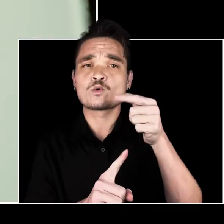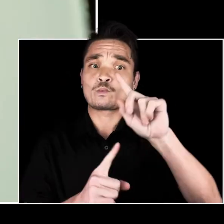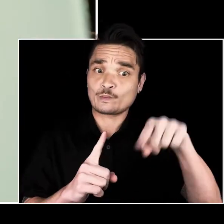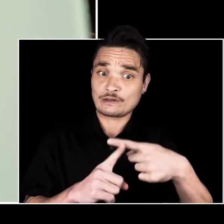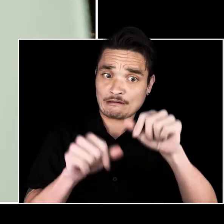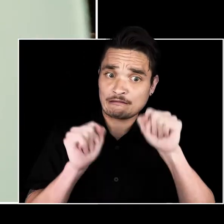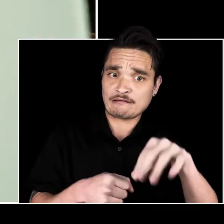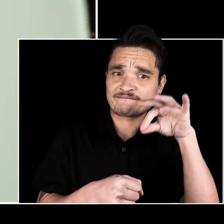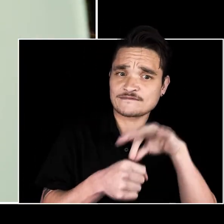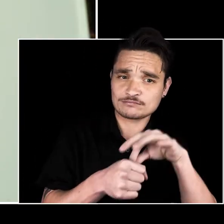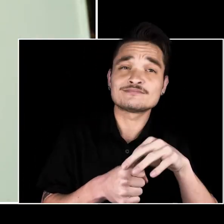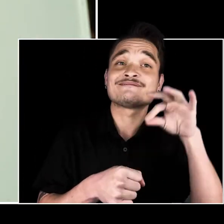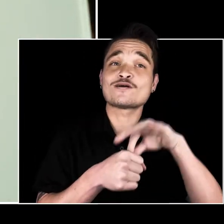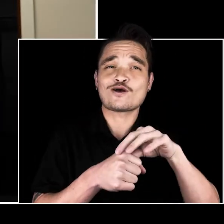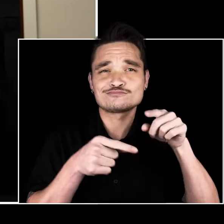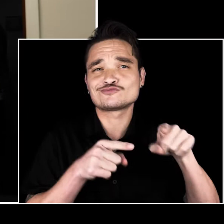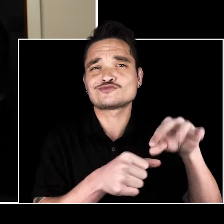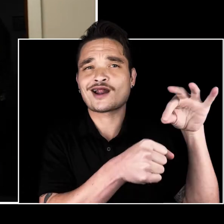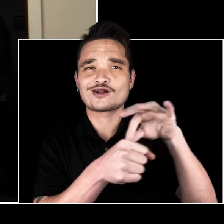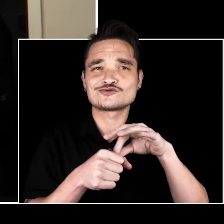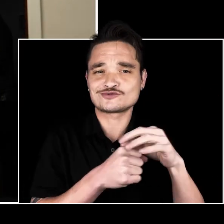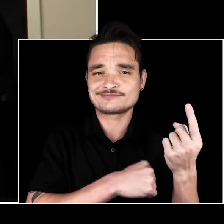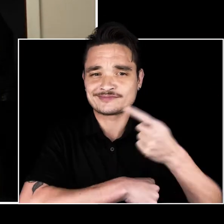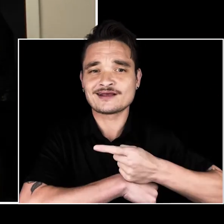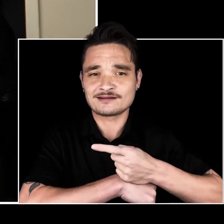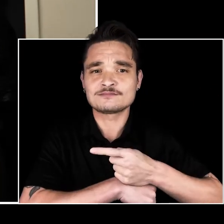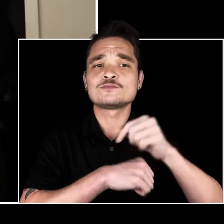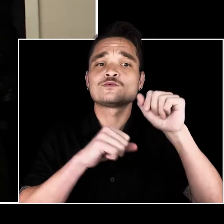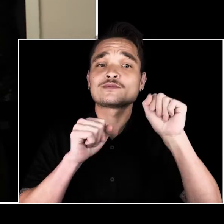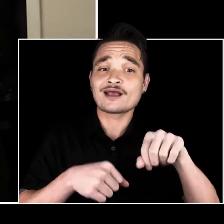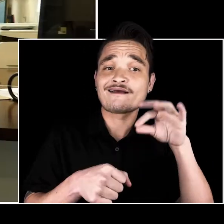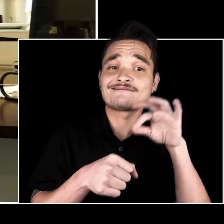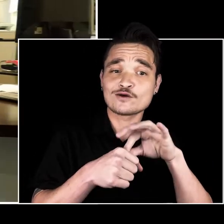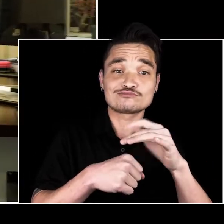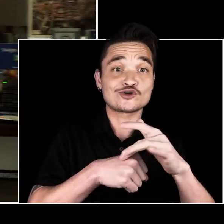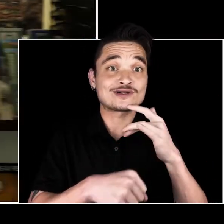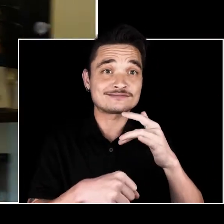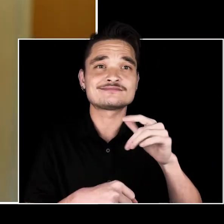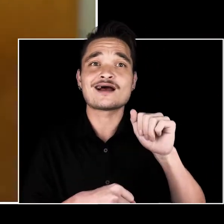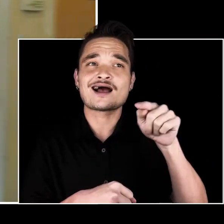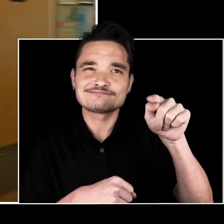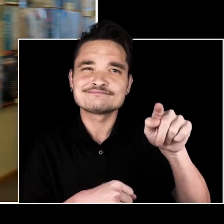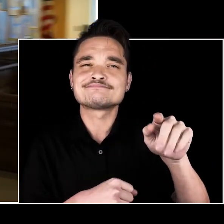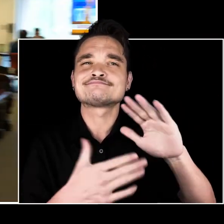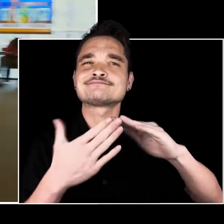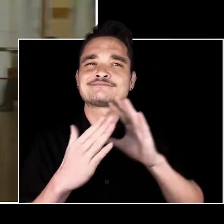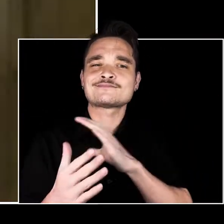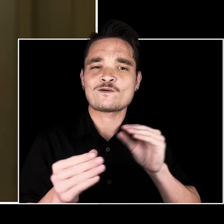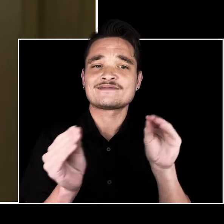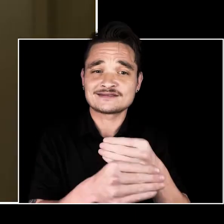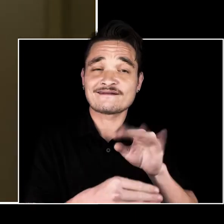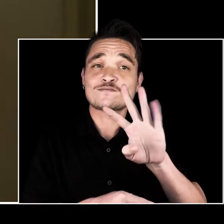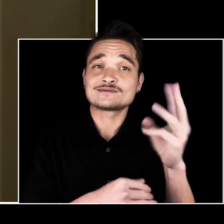conscience. When can you vote? You can vote on Election Day. You can also vote early at the clerk's office,